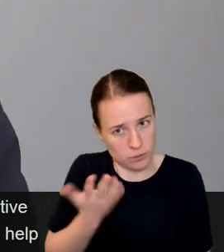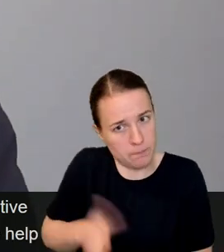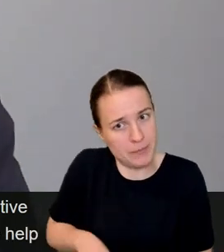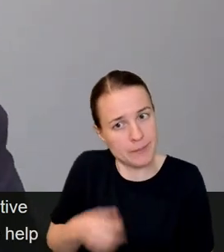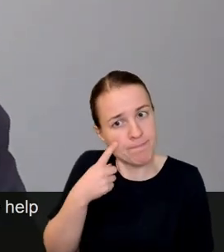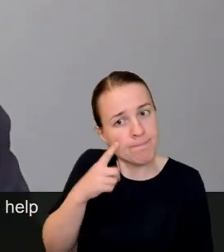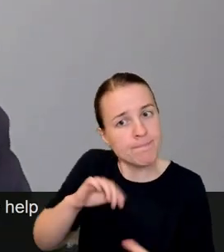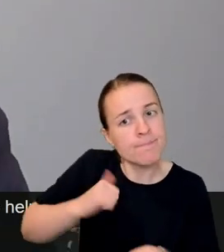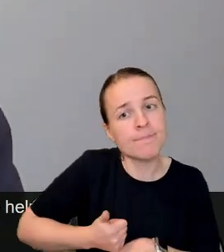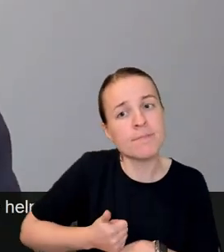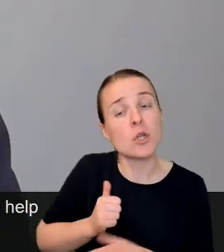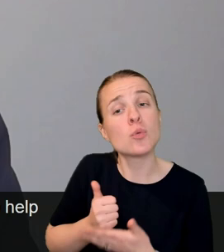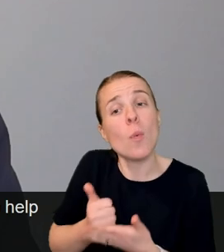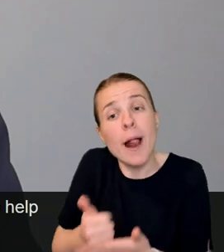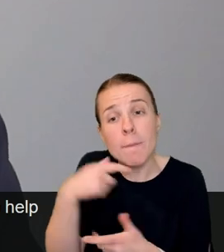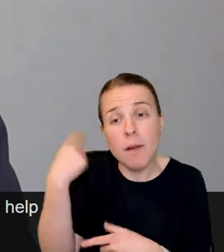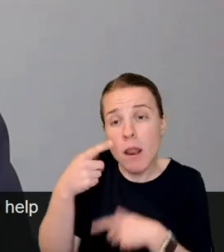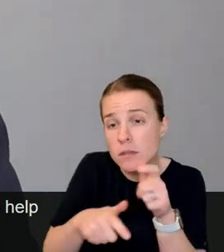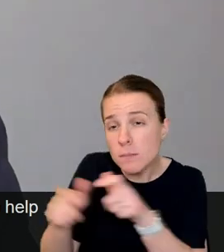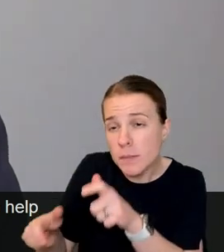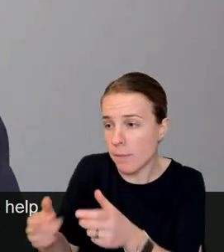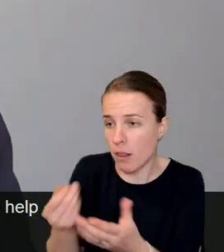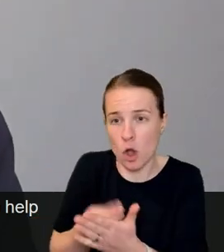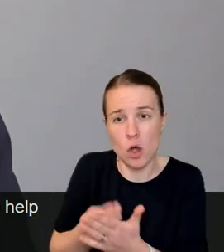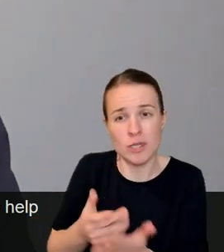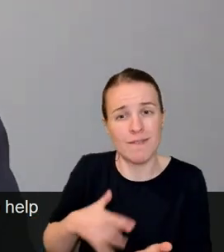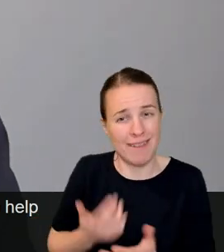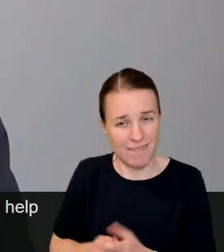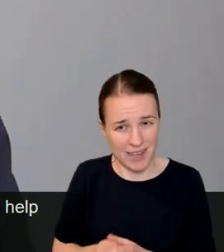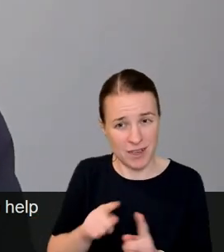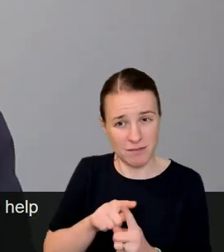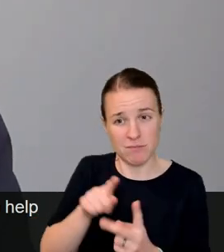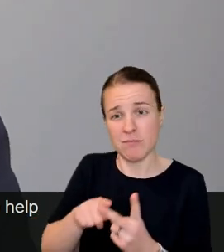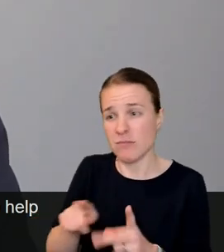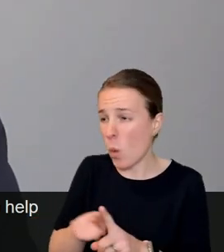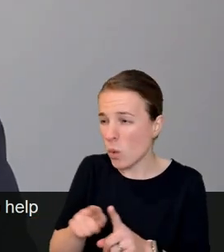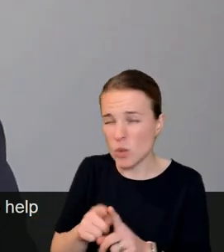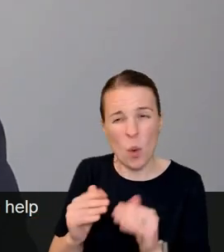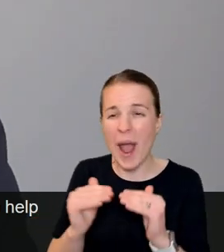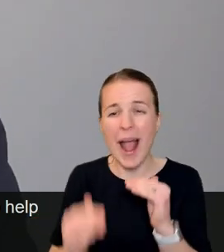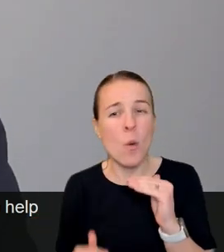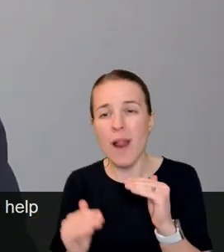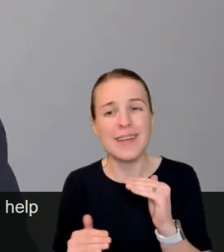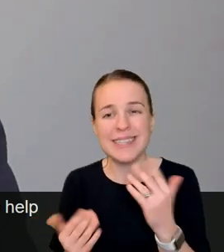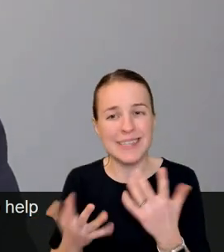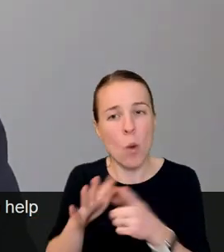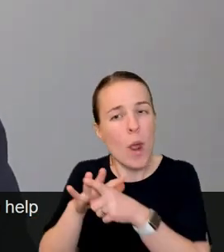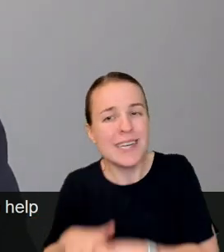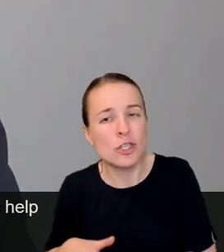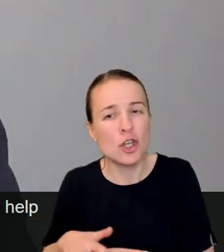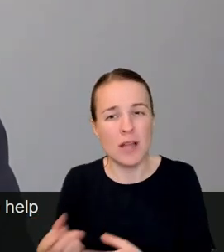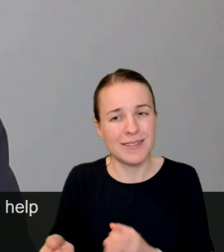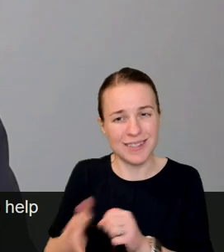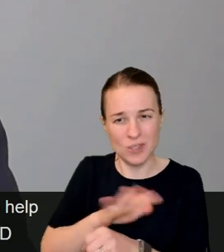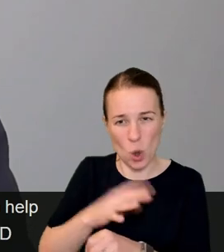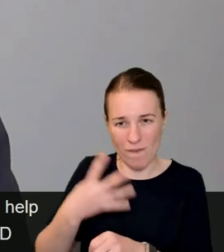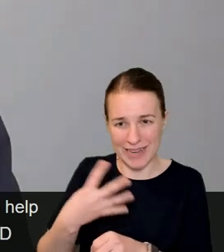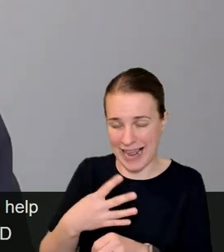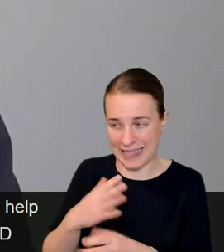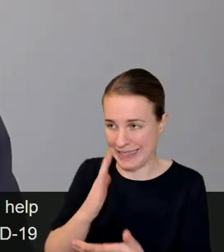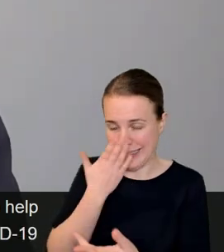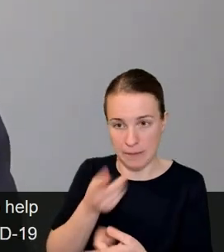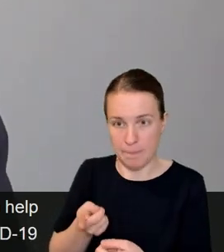living, support our recovery, and tackle the inequalities and injustices that COVID-19 has so starkly exposed in our